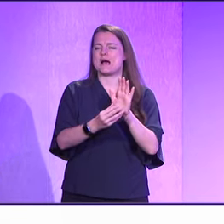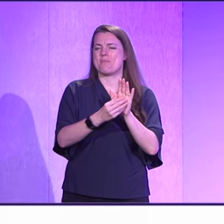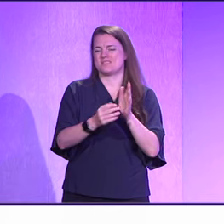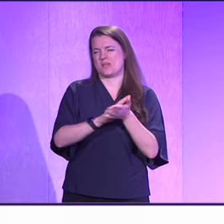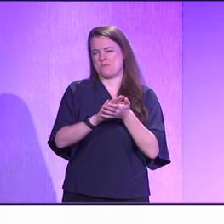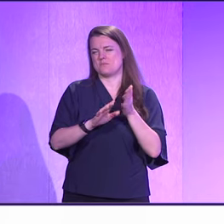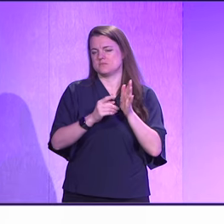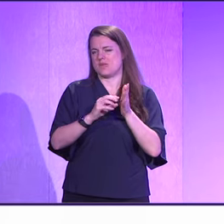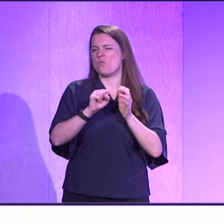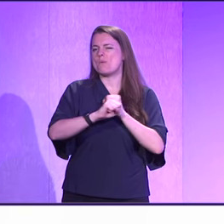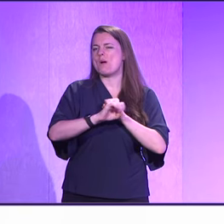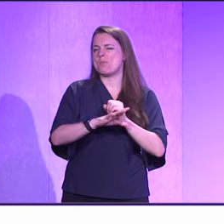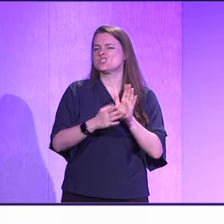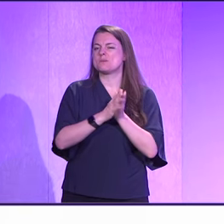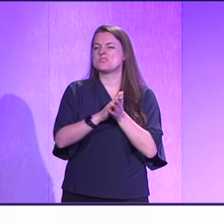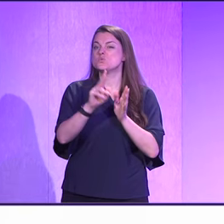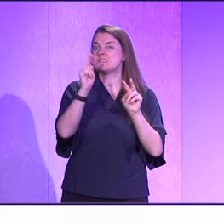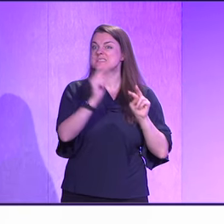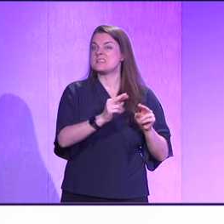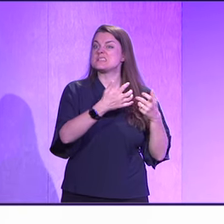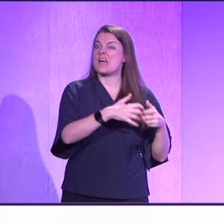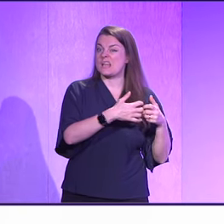those so you can see how some of the technical side of this was done.